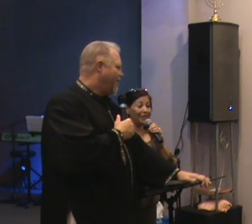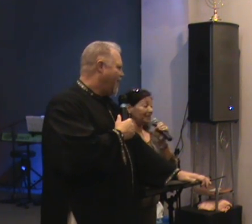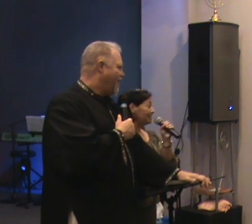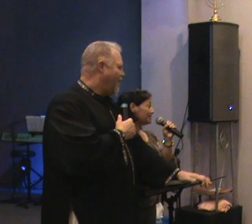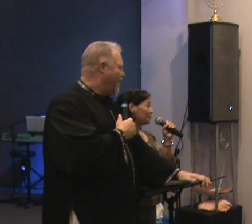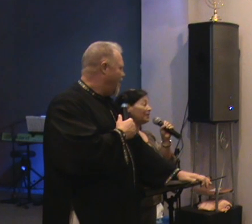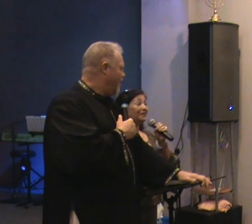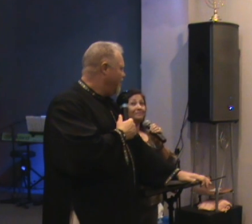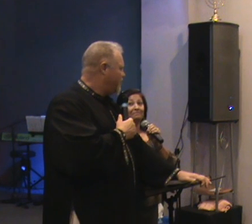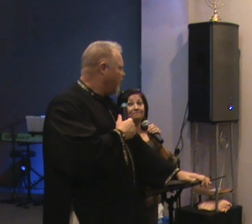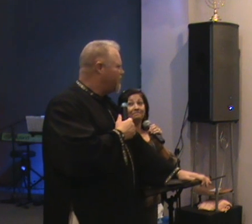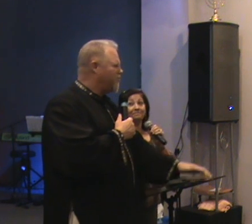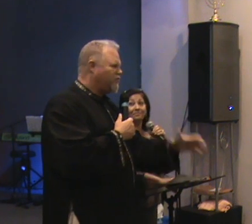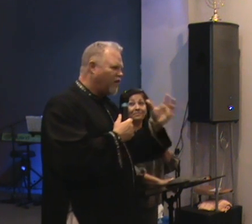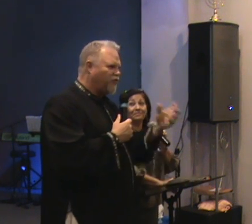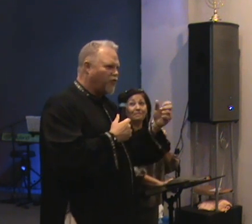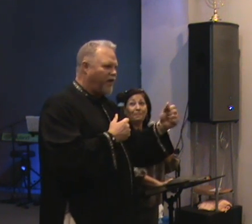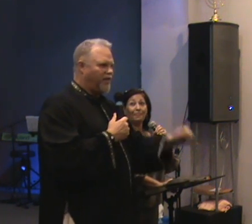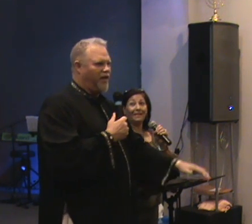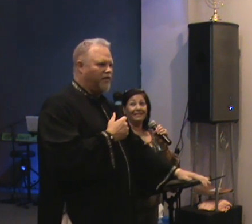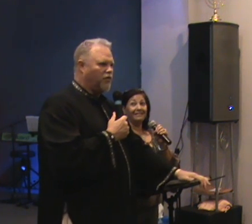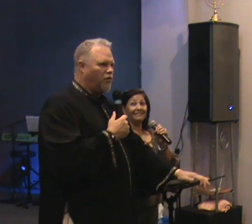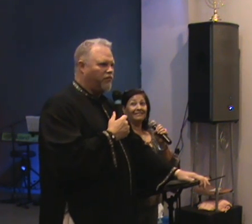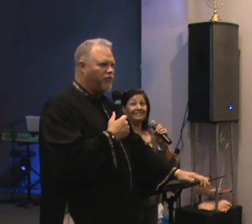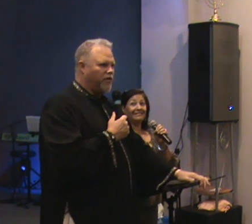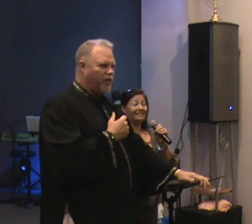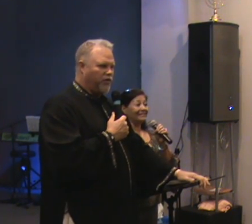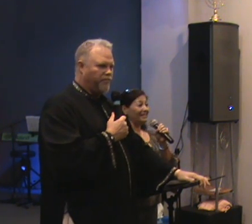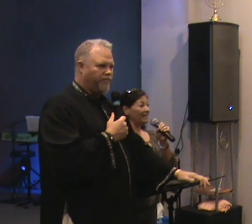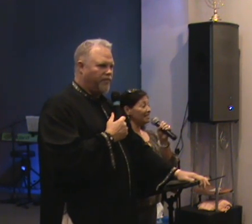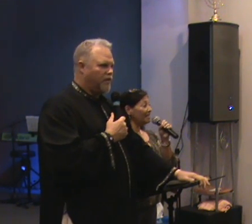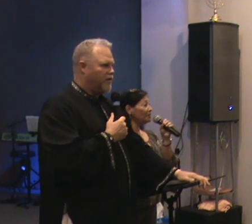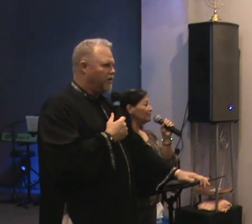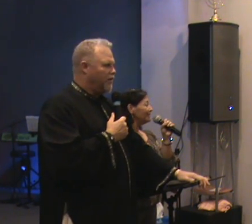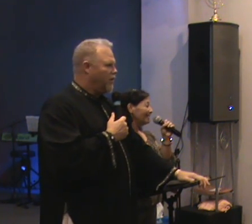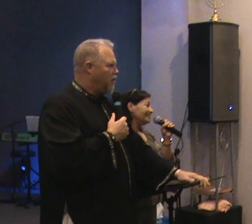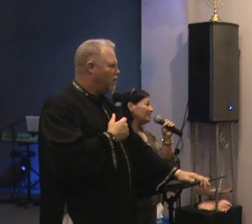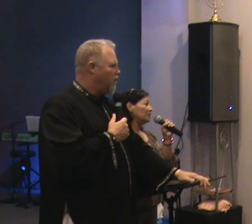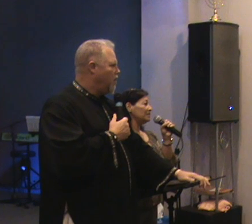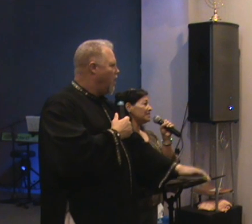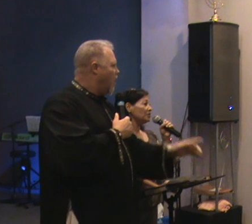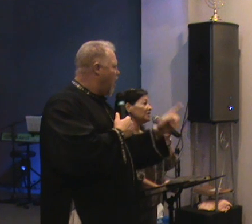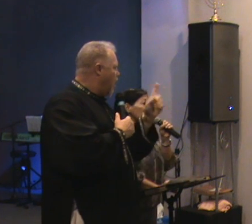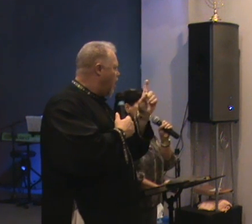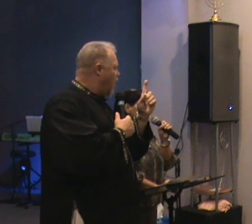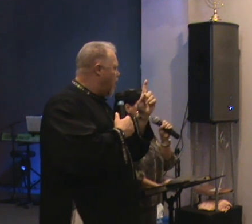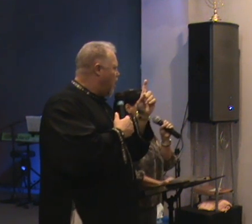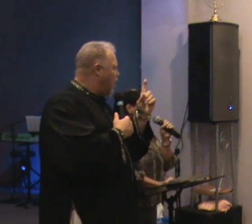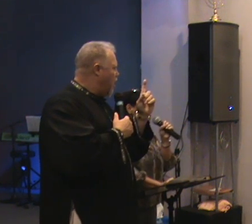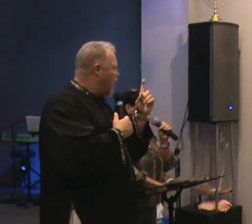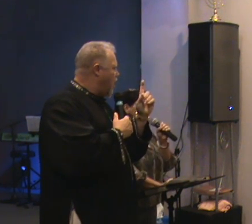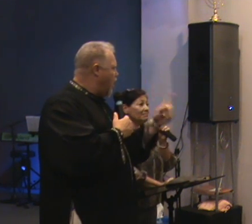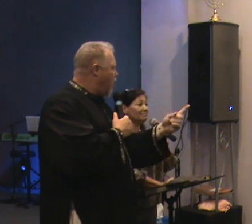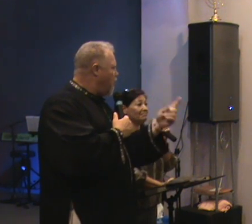hecho aquí en Estepona. It's such a great thing that the Lord is doing among you. Es algo grande lo que el Señor está haciendo